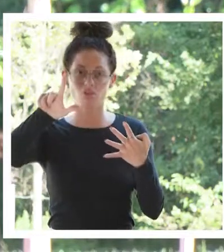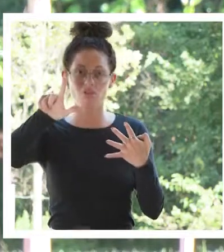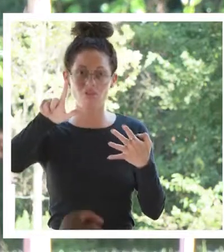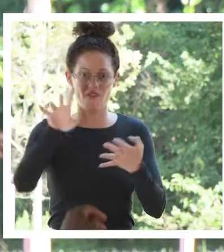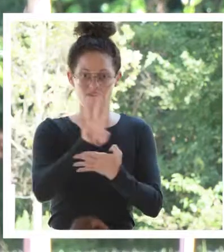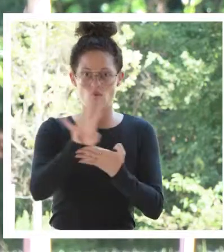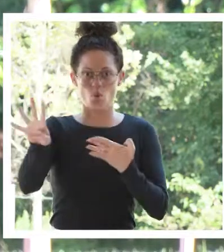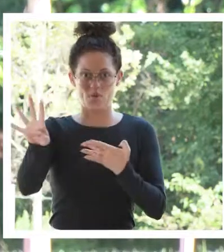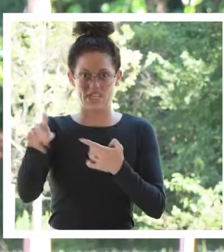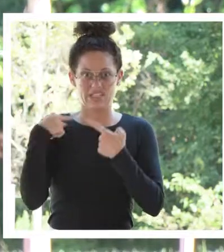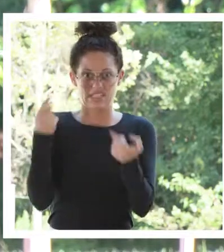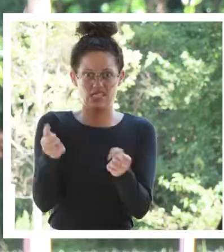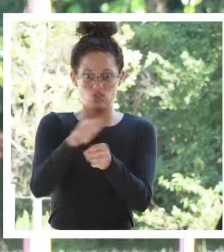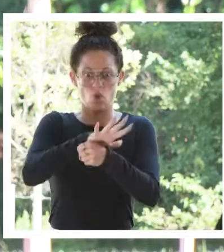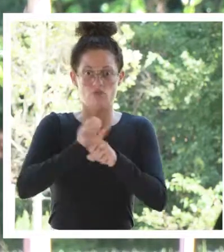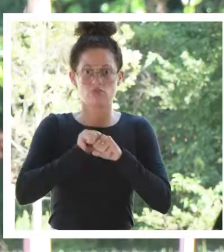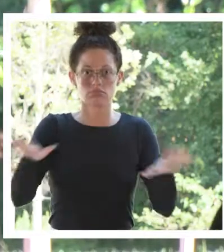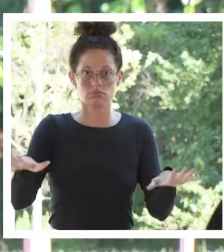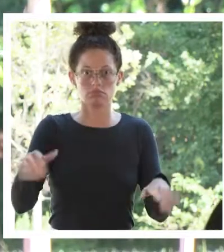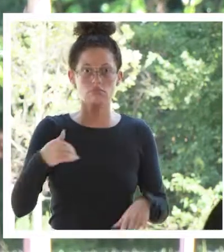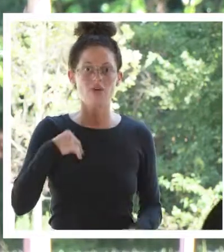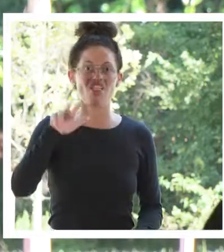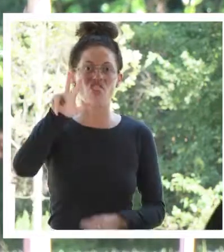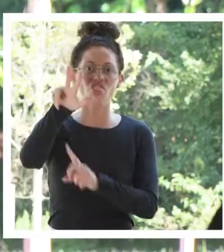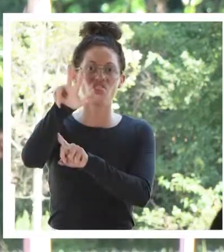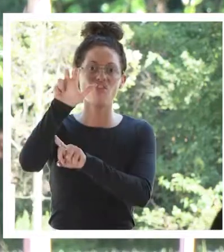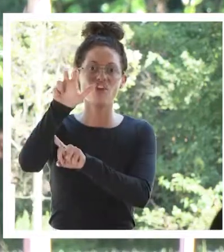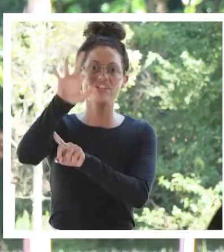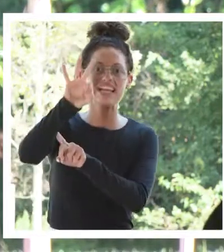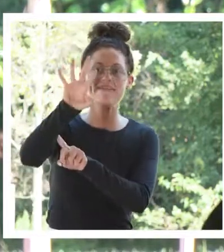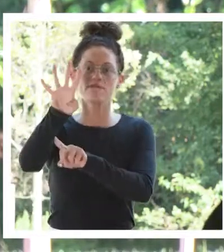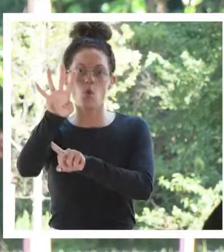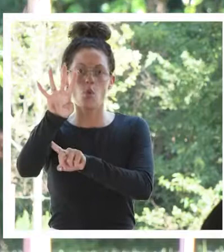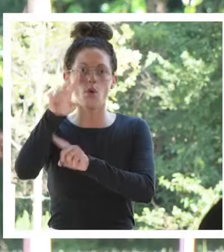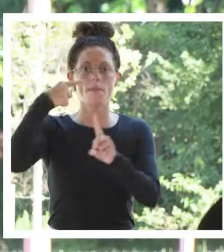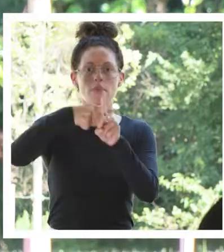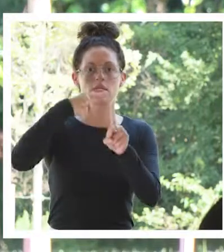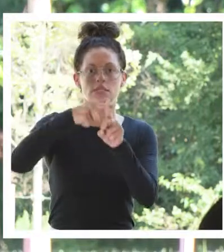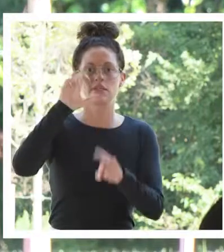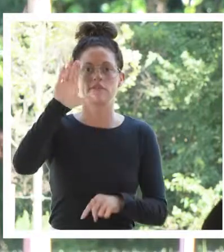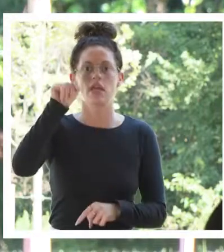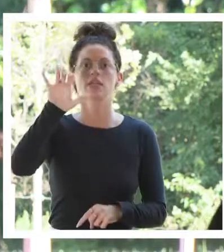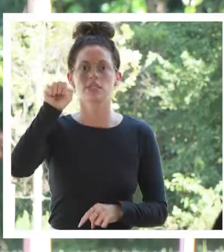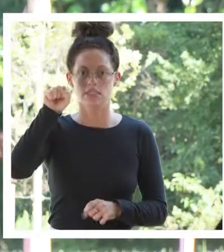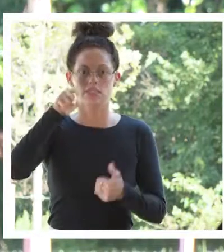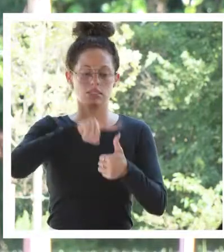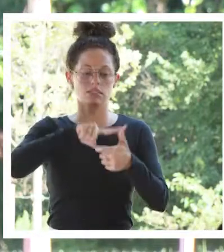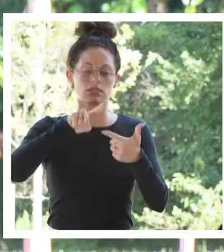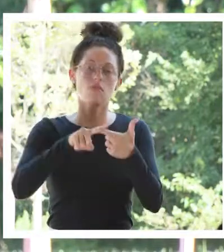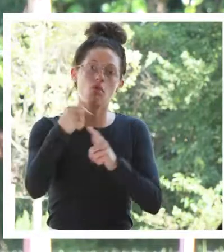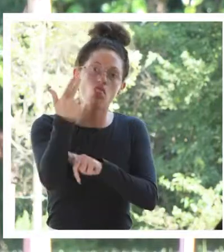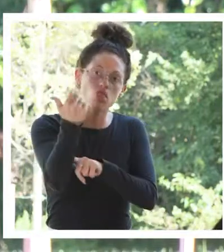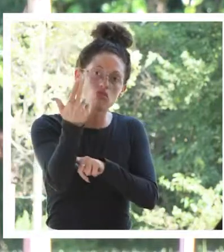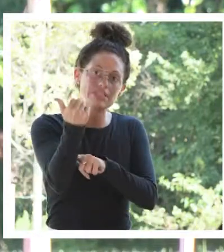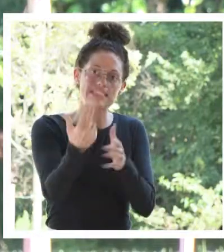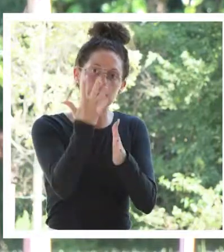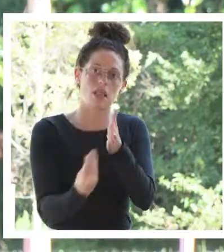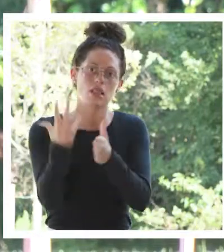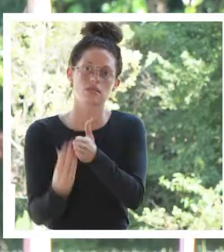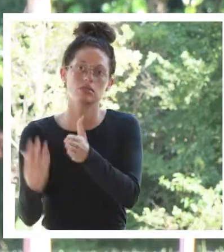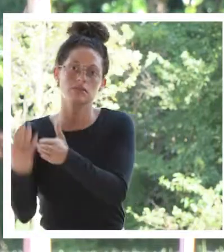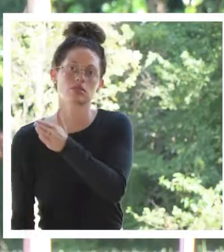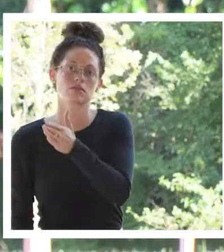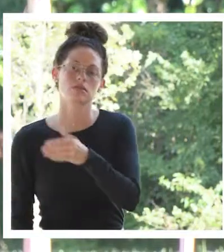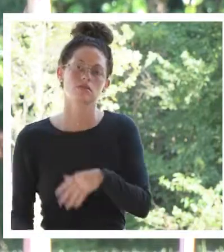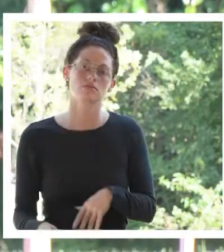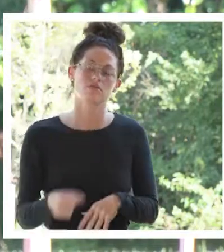here, we had 394 cases and 13 fatalities. 13